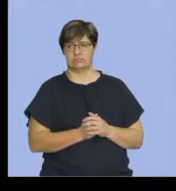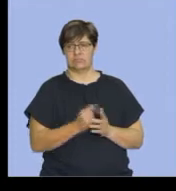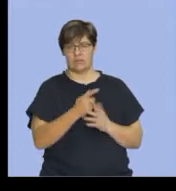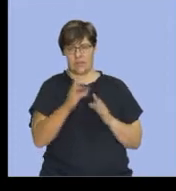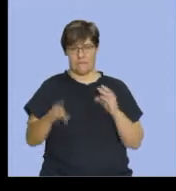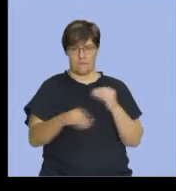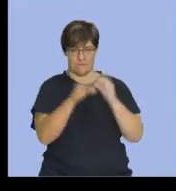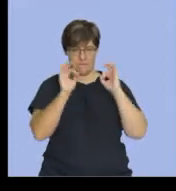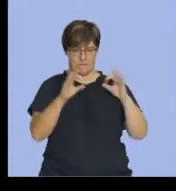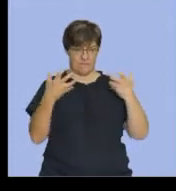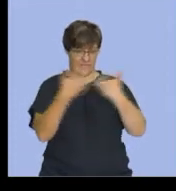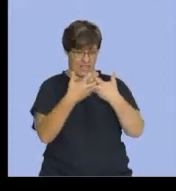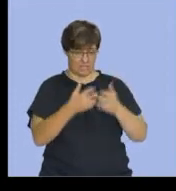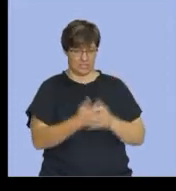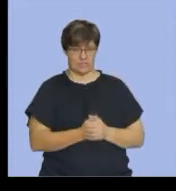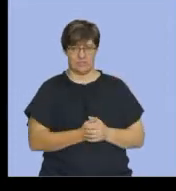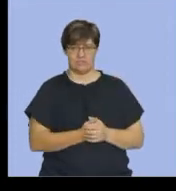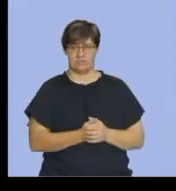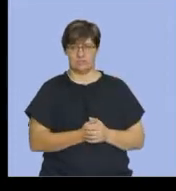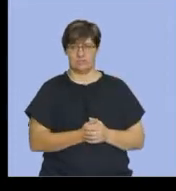where it should.